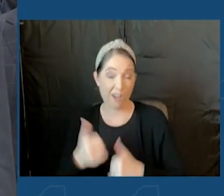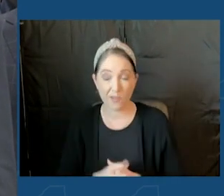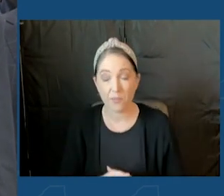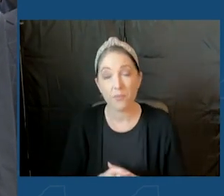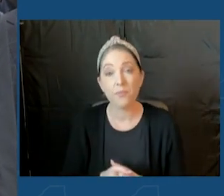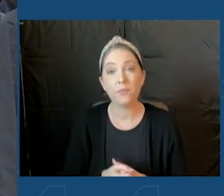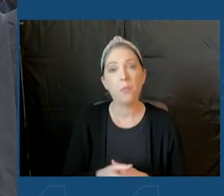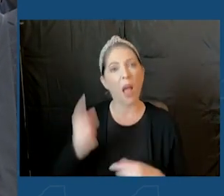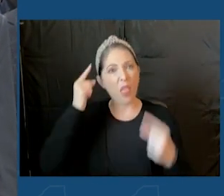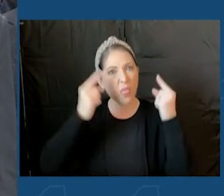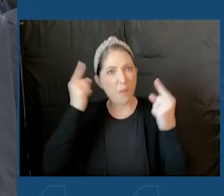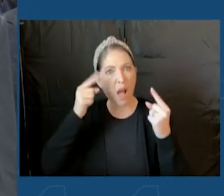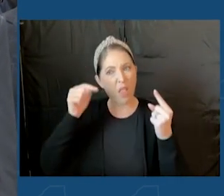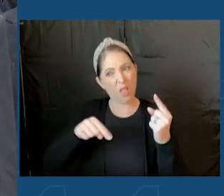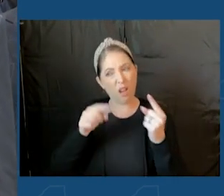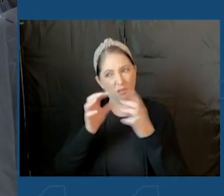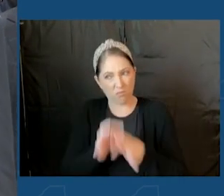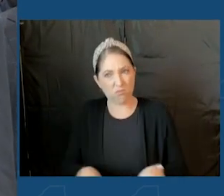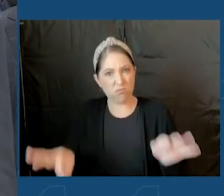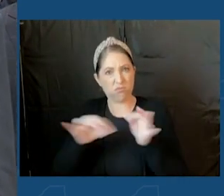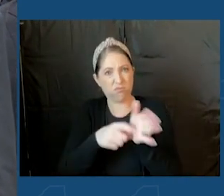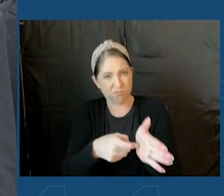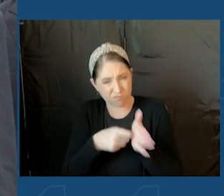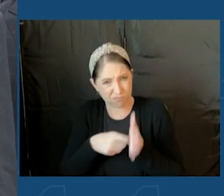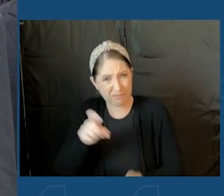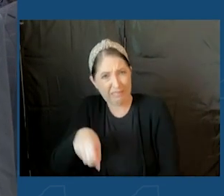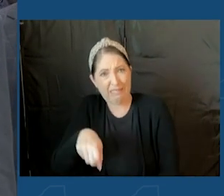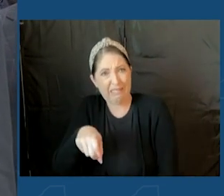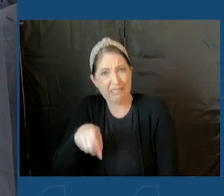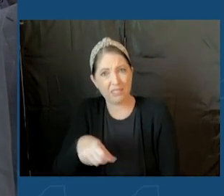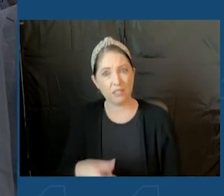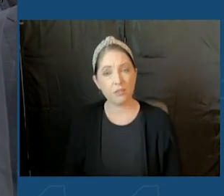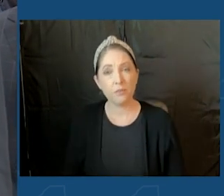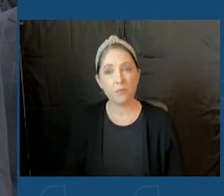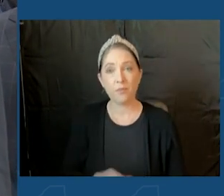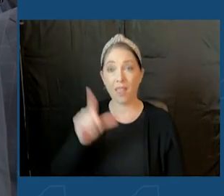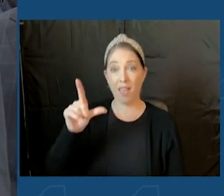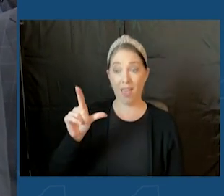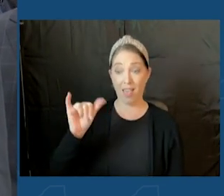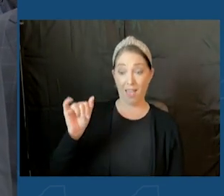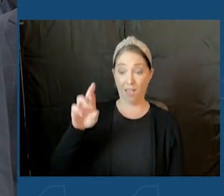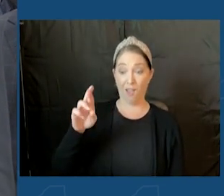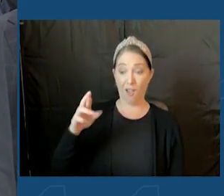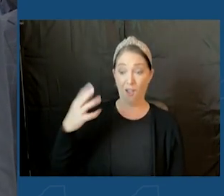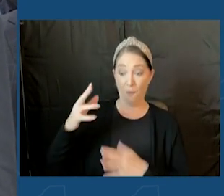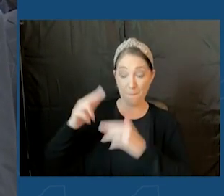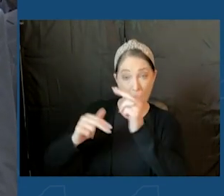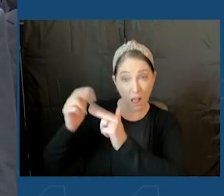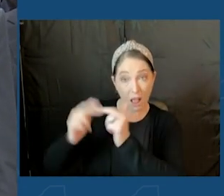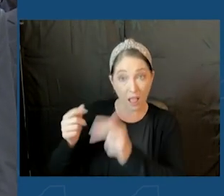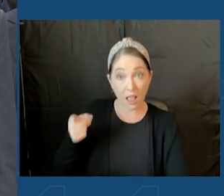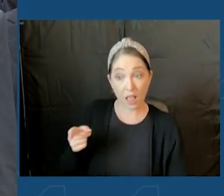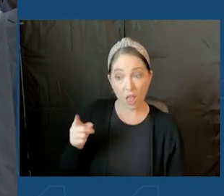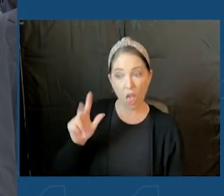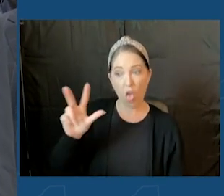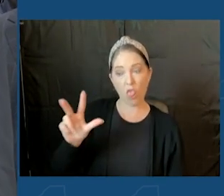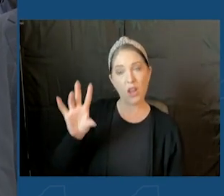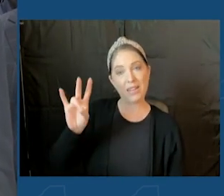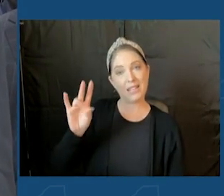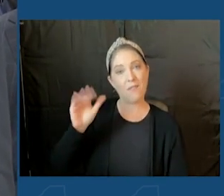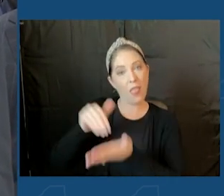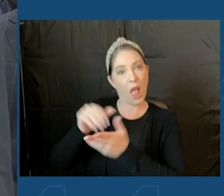necessary this was. When the LIRR was built, there were 37,000 people living on Long